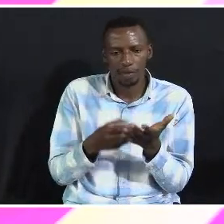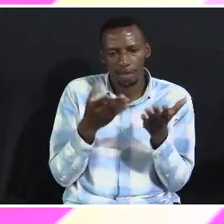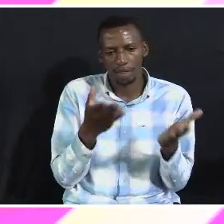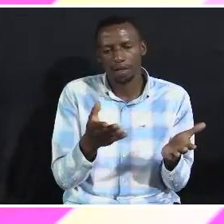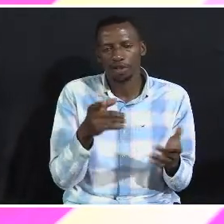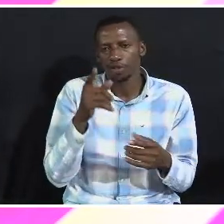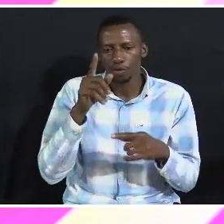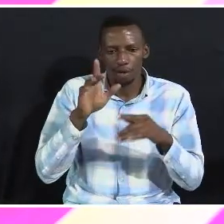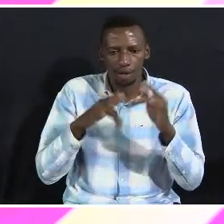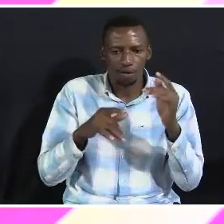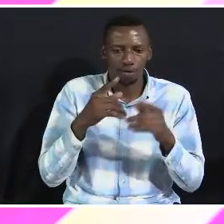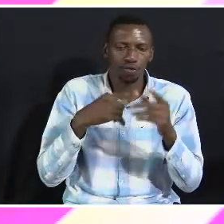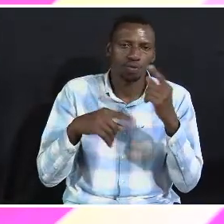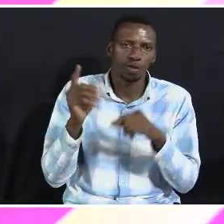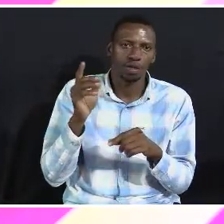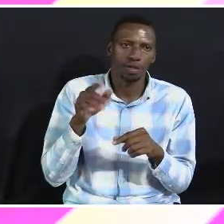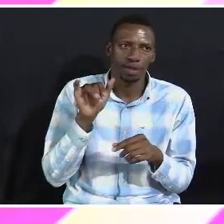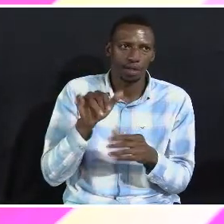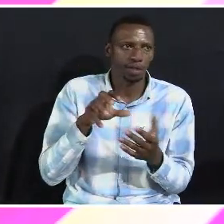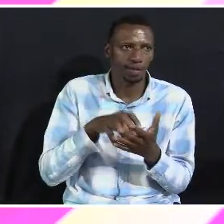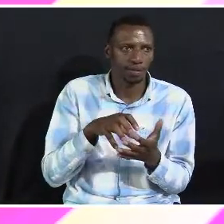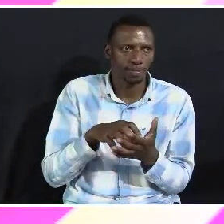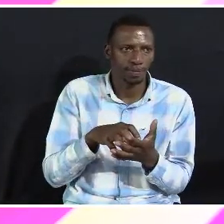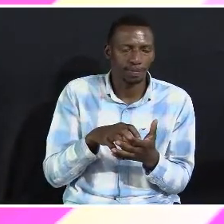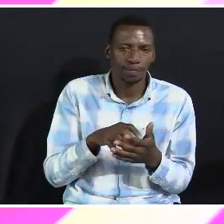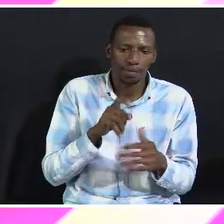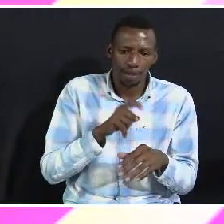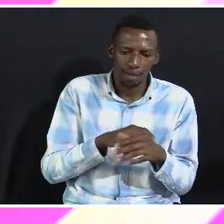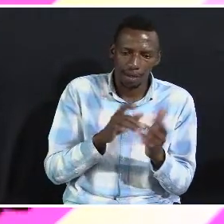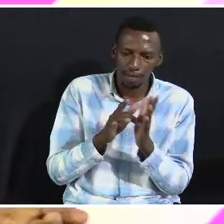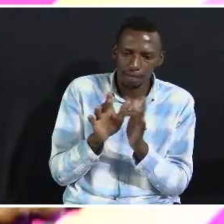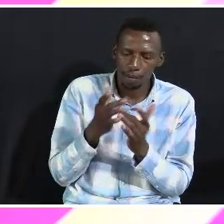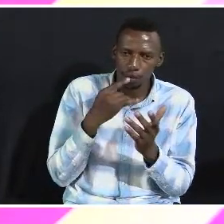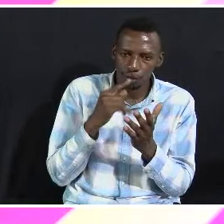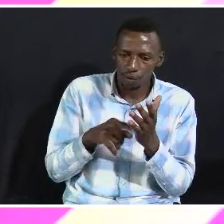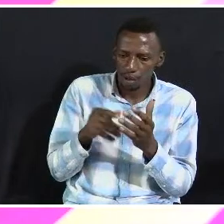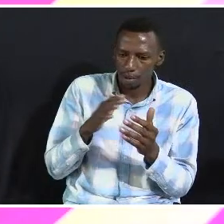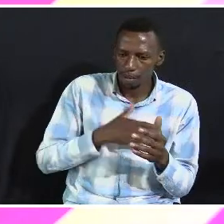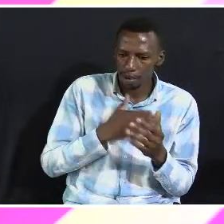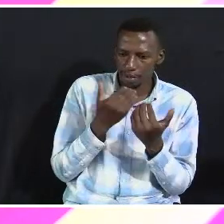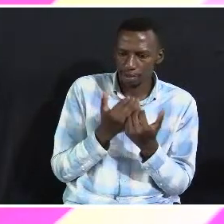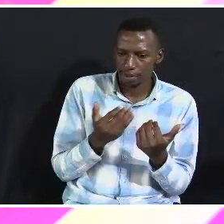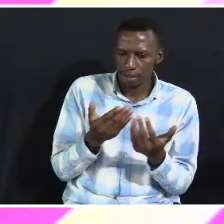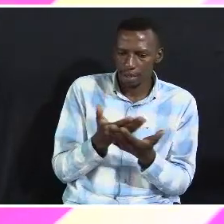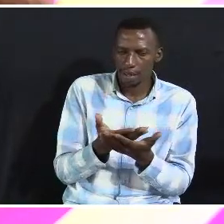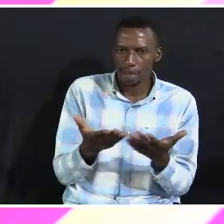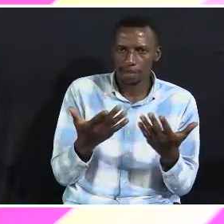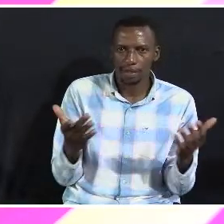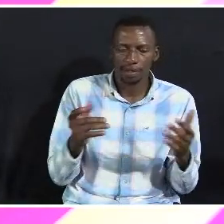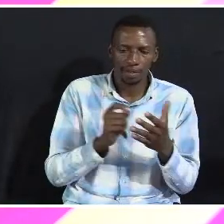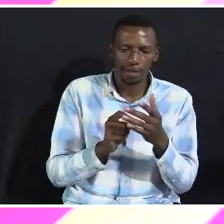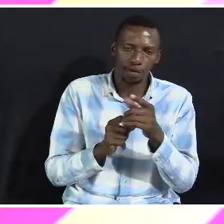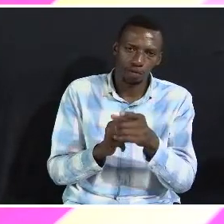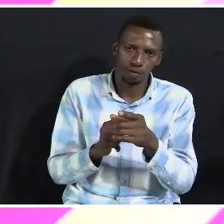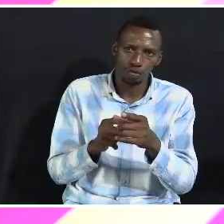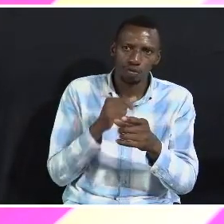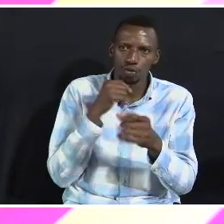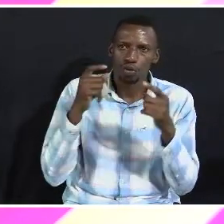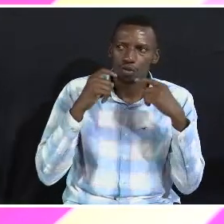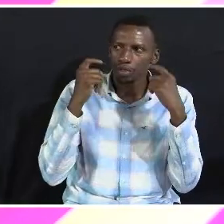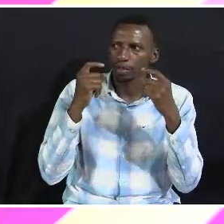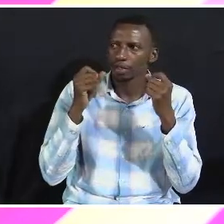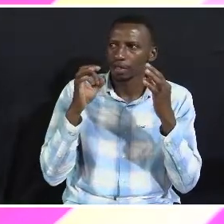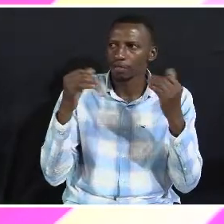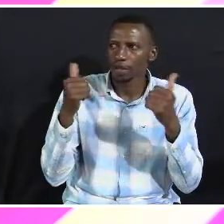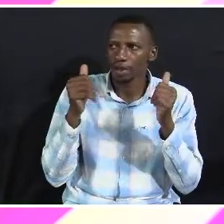when the Bible is saying, my little children, these things I write to you so that you may not sin. And if anyone sins, we